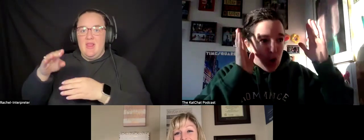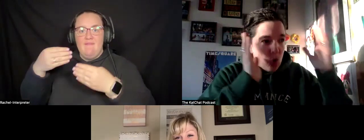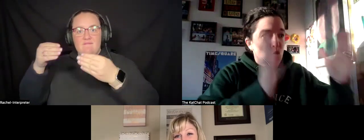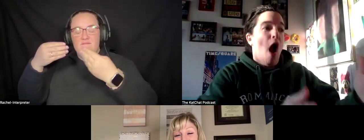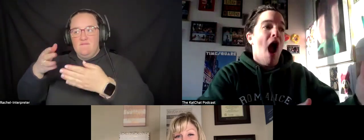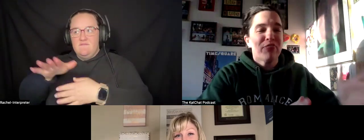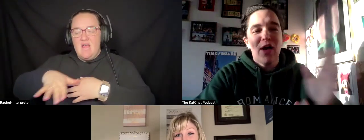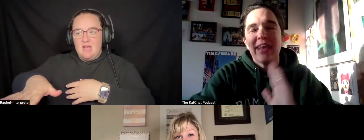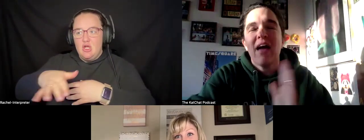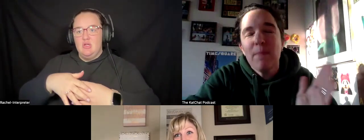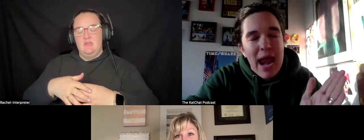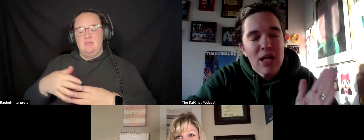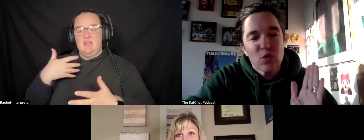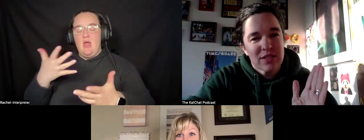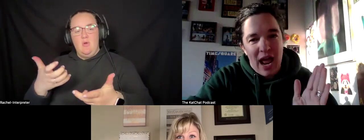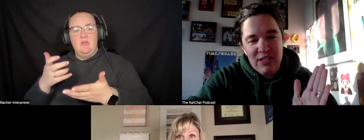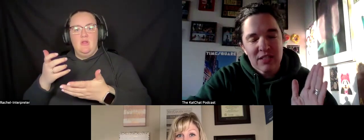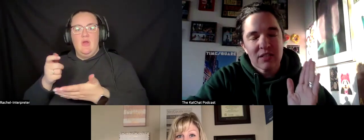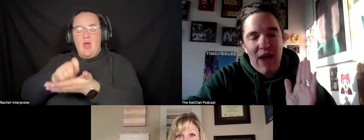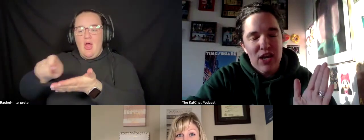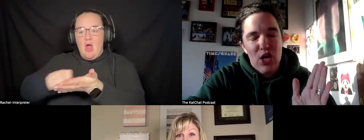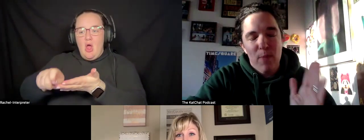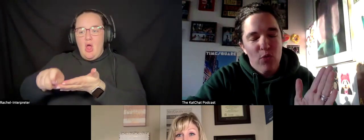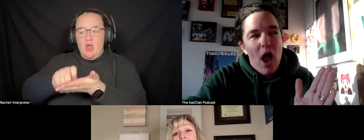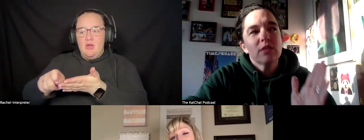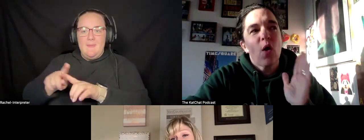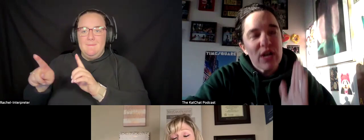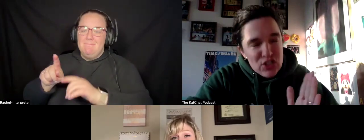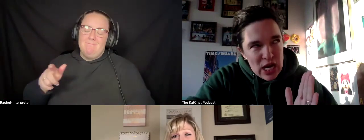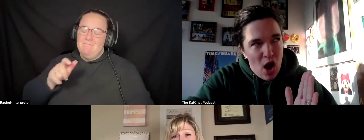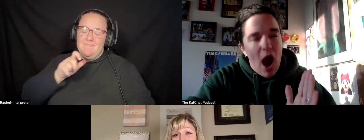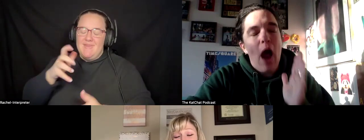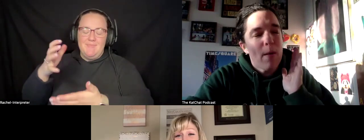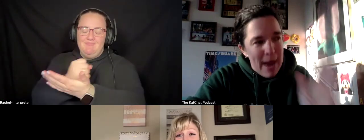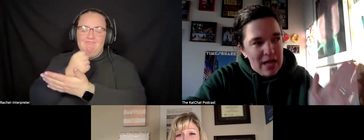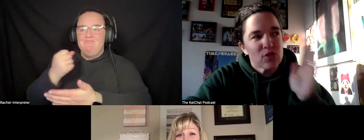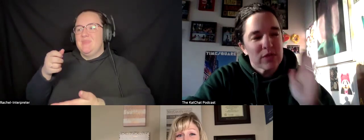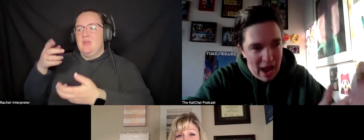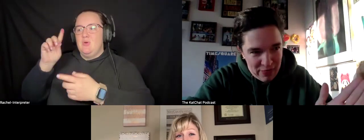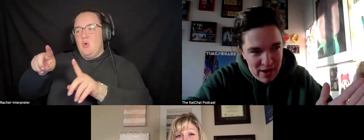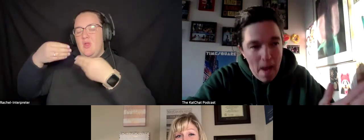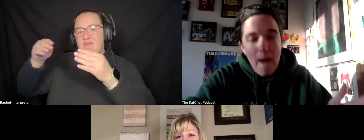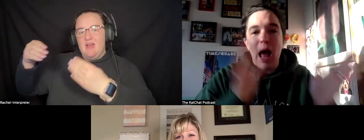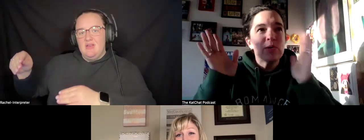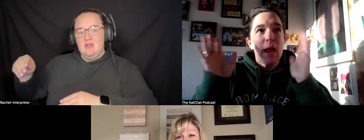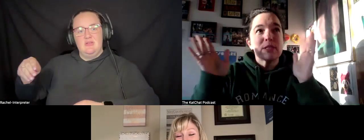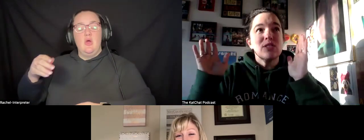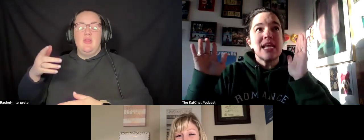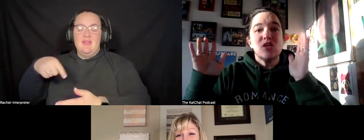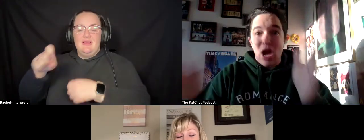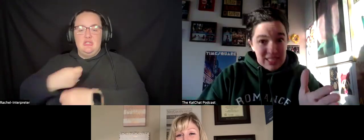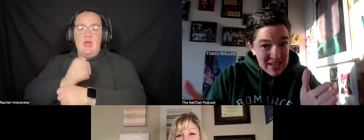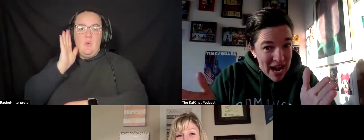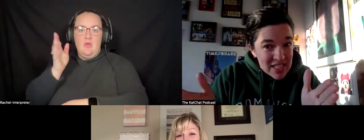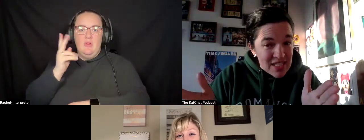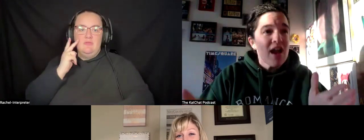I was going to go to the author and never made it to that vendor booth. So this year I will make it to that. But I was able to